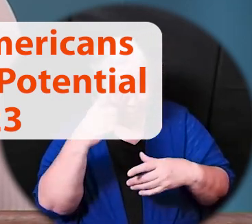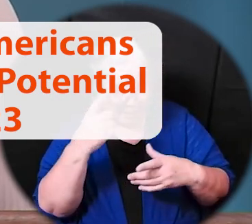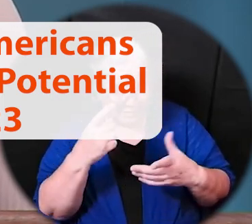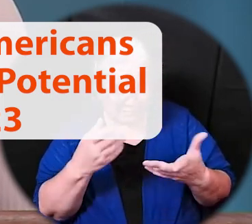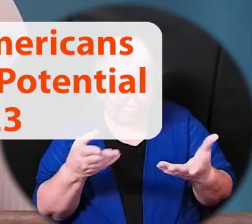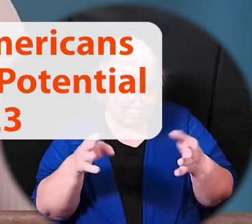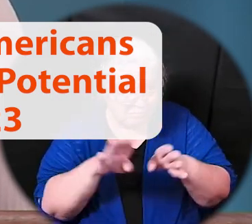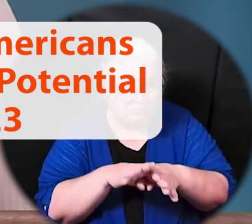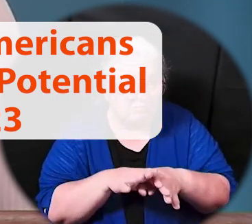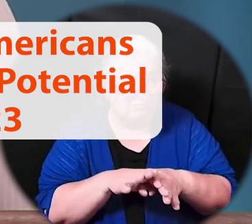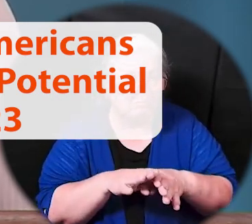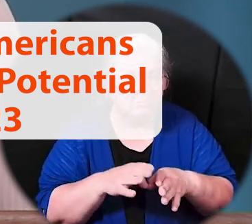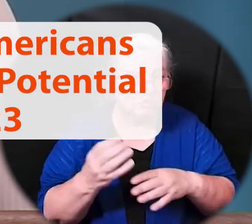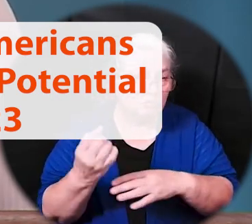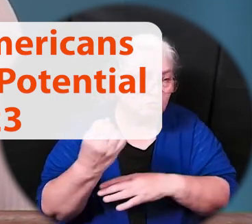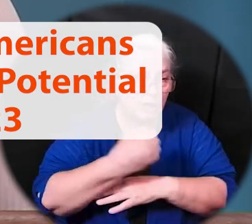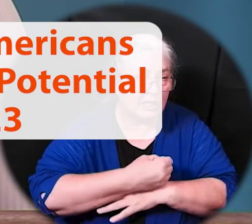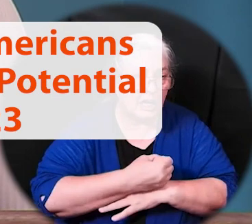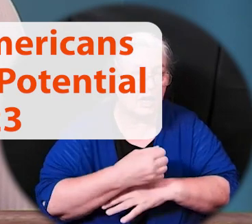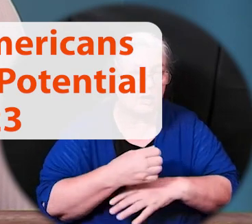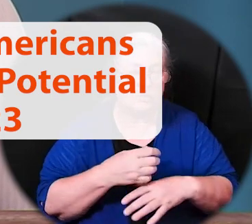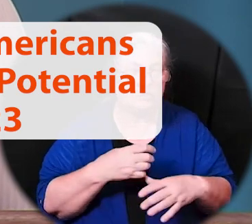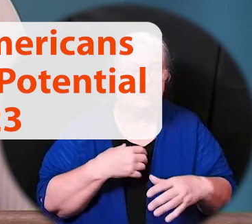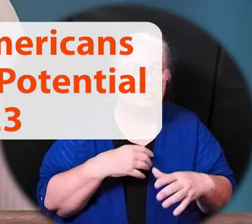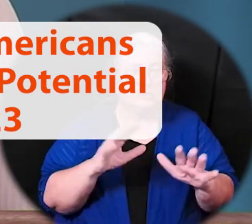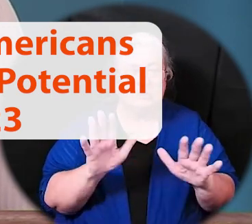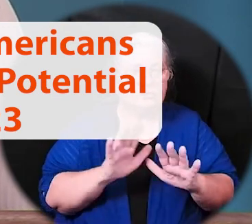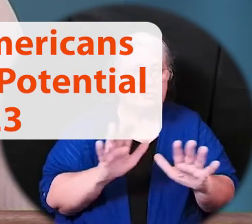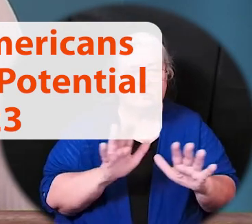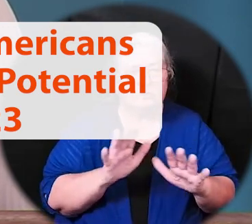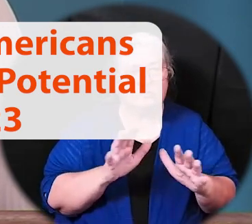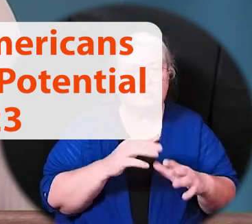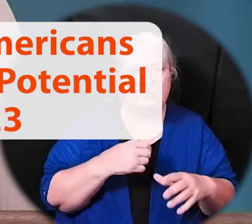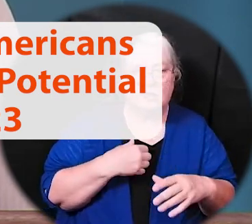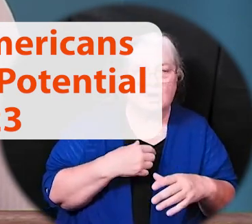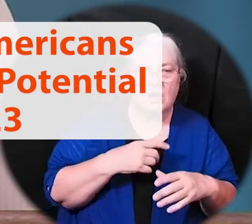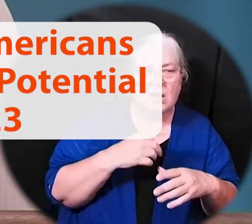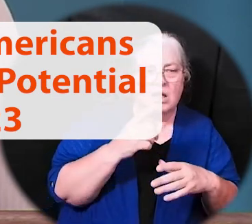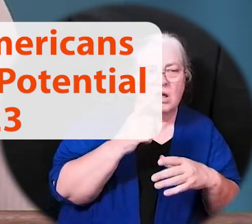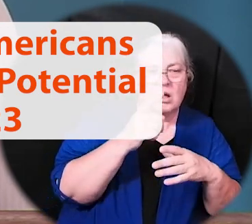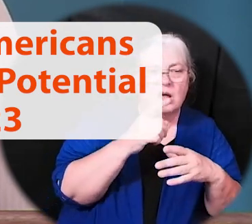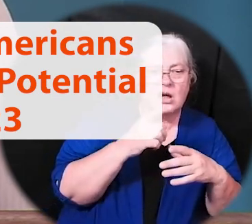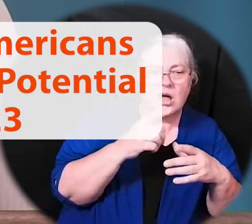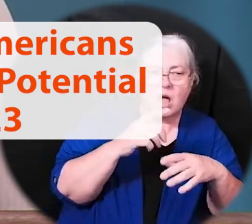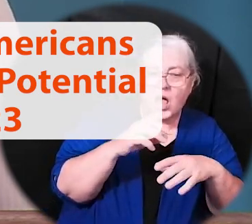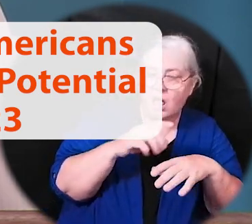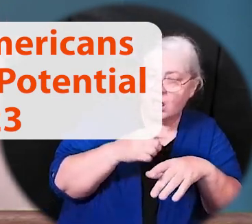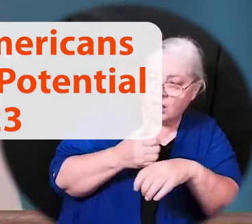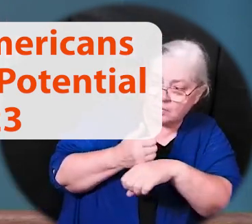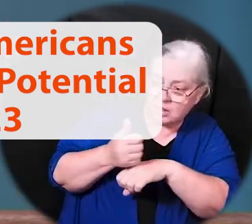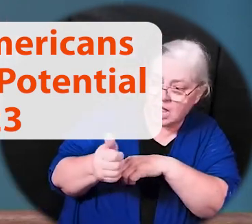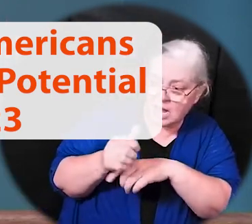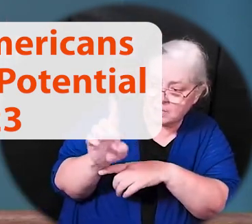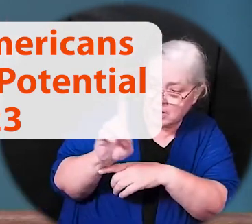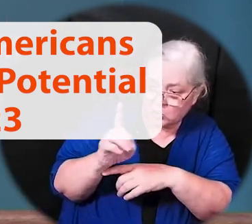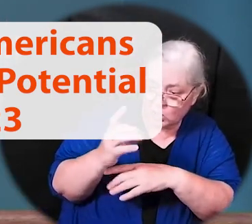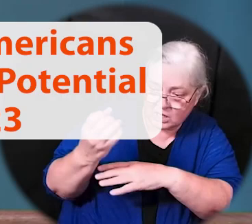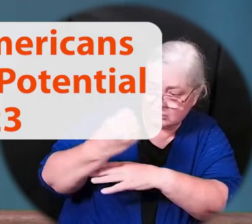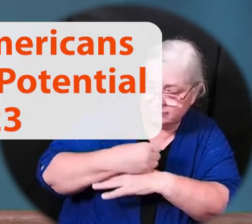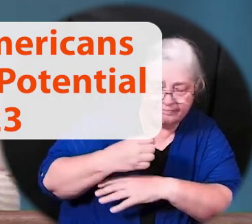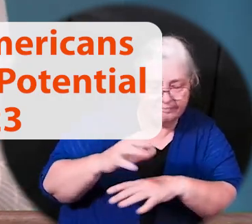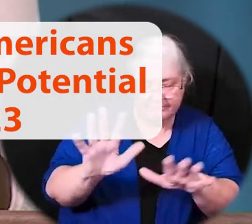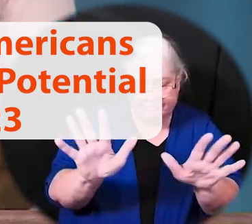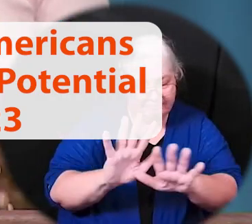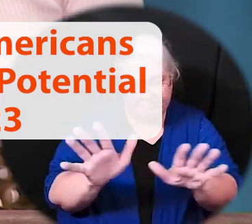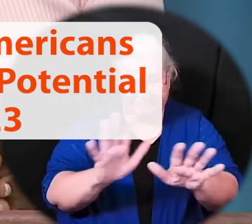is extreme House Republicans who have made it very clear that the chaos that we're seeing in the House, they are marching us towards a government